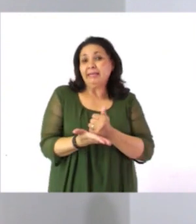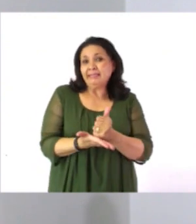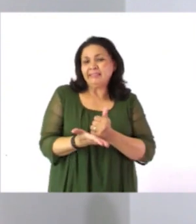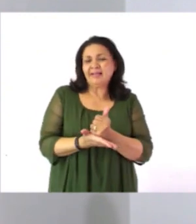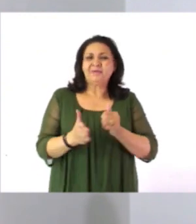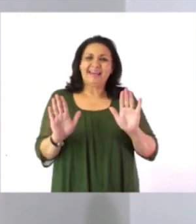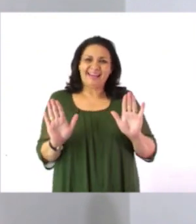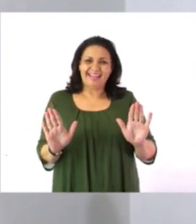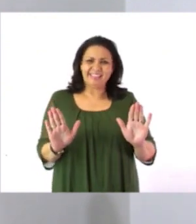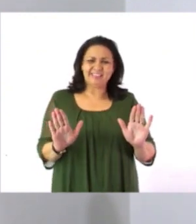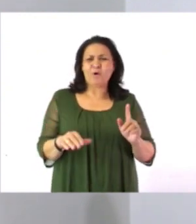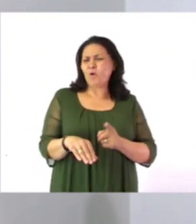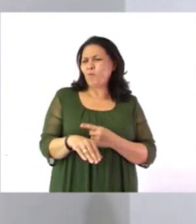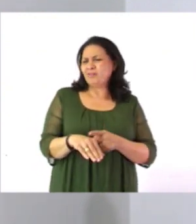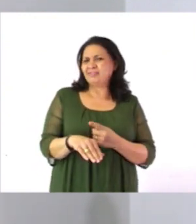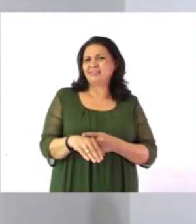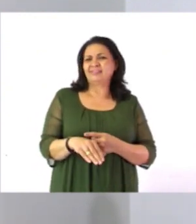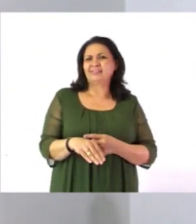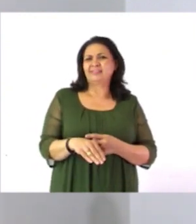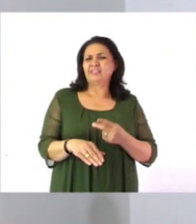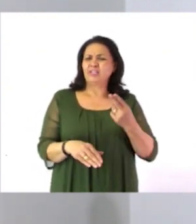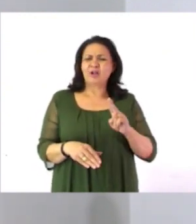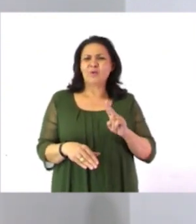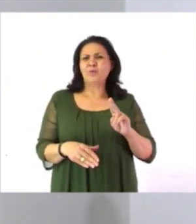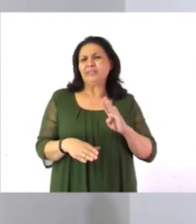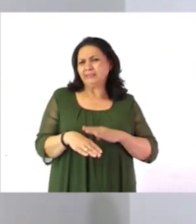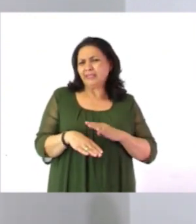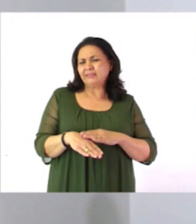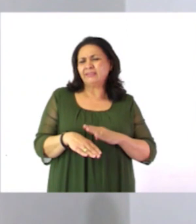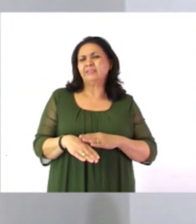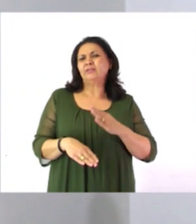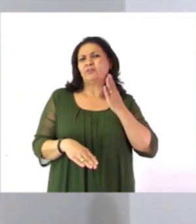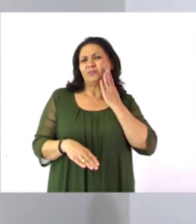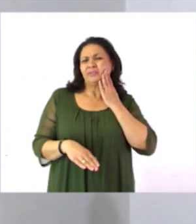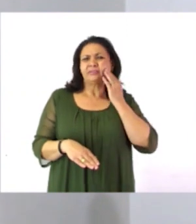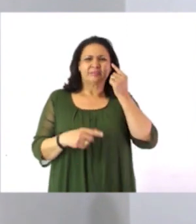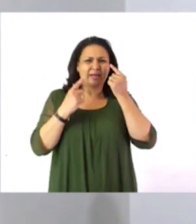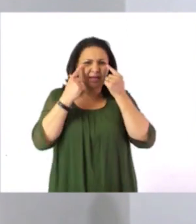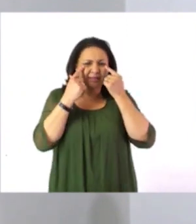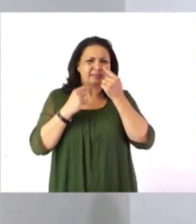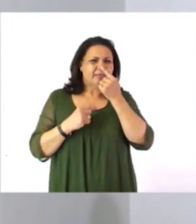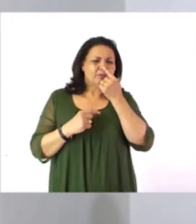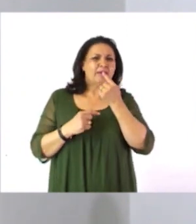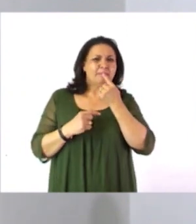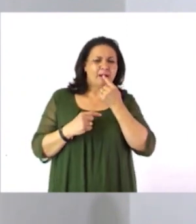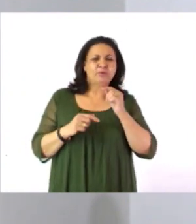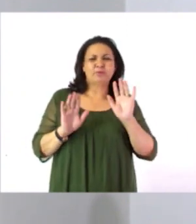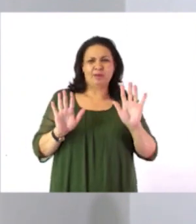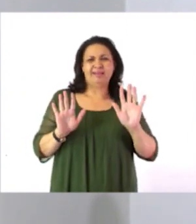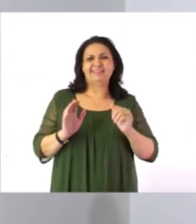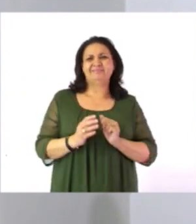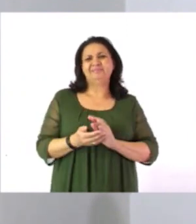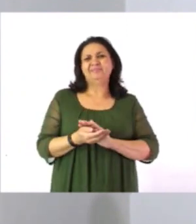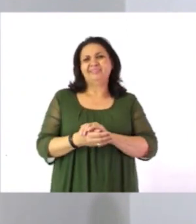hands at all times and avoid touching your nose, mouth, and eyes with your hands.